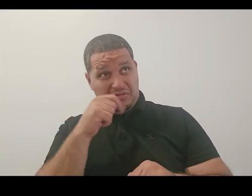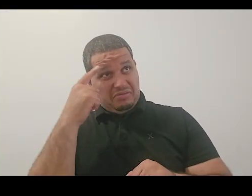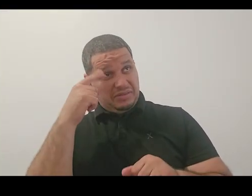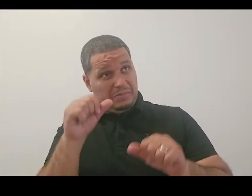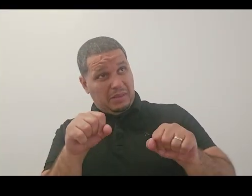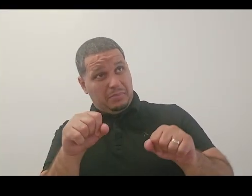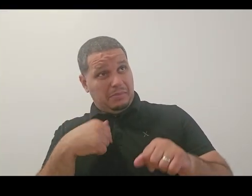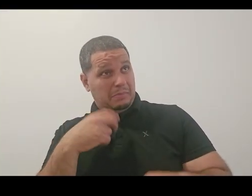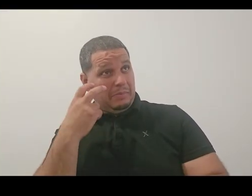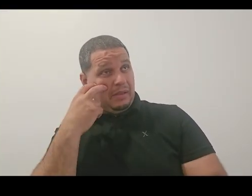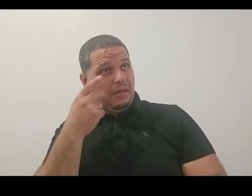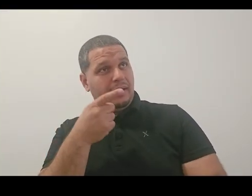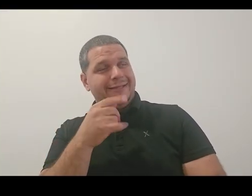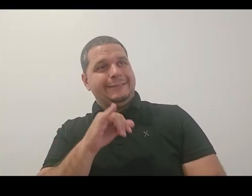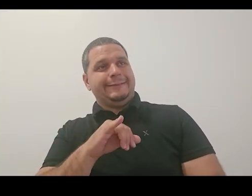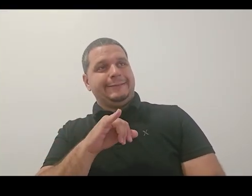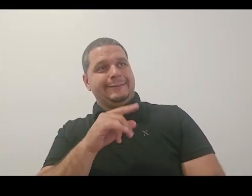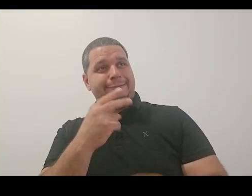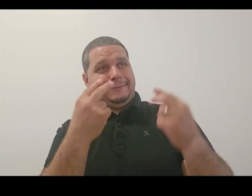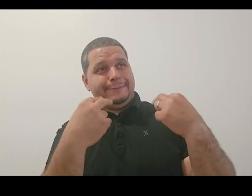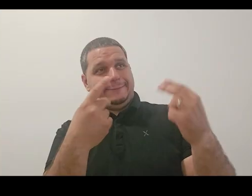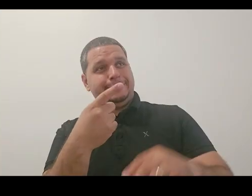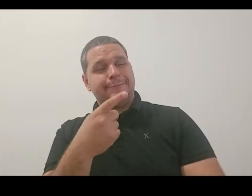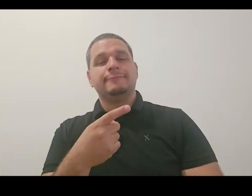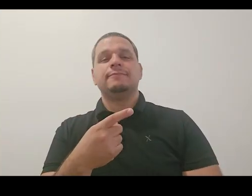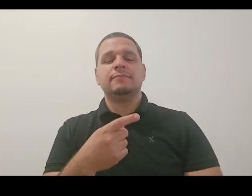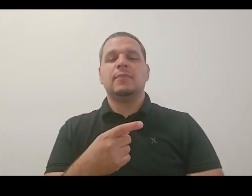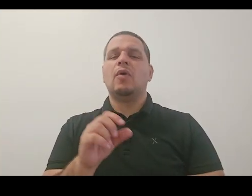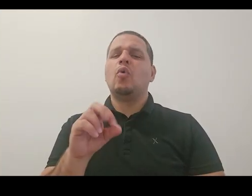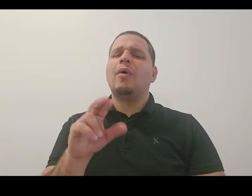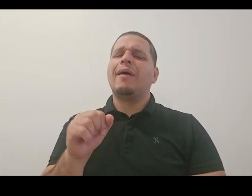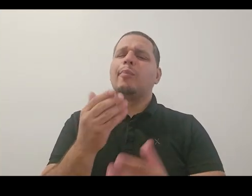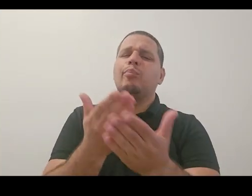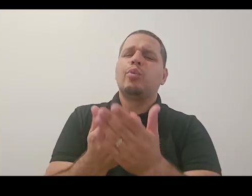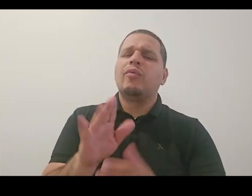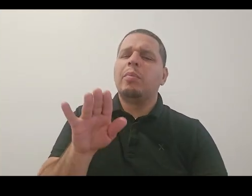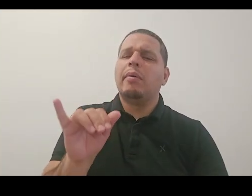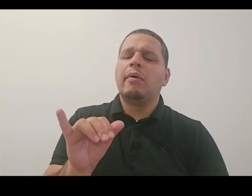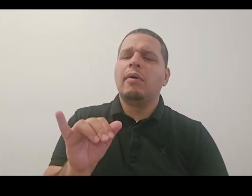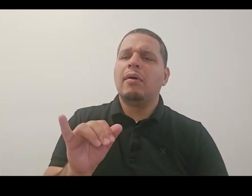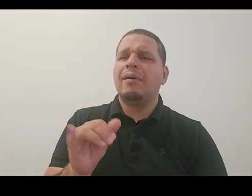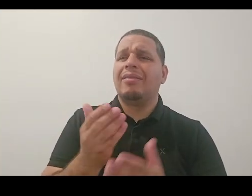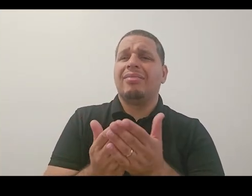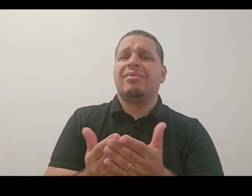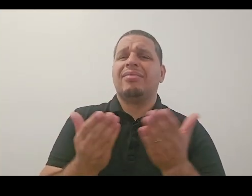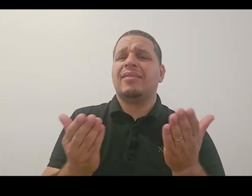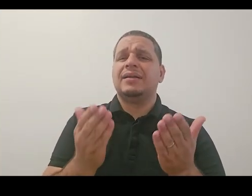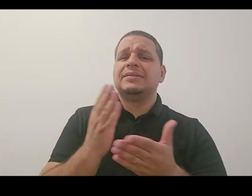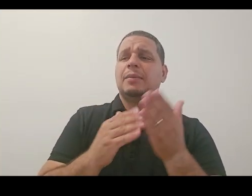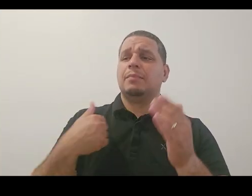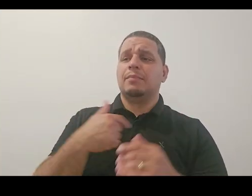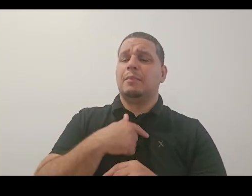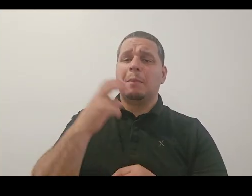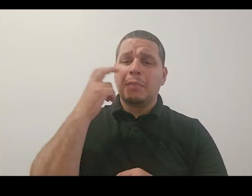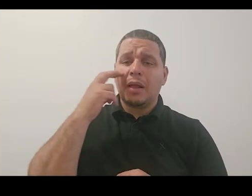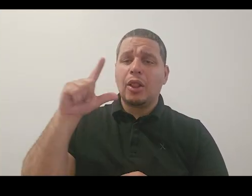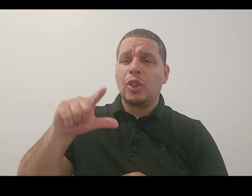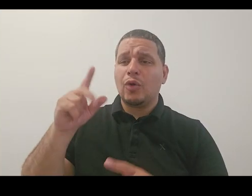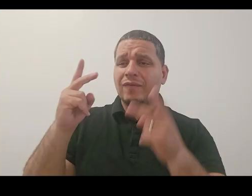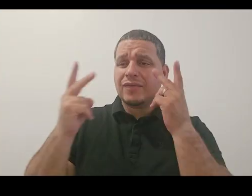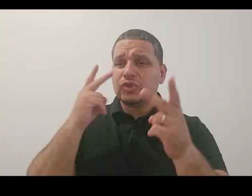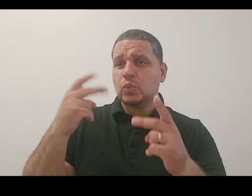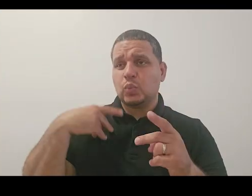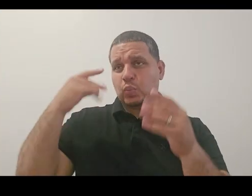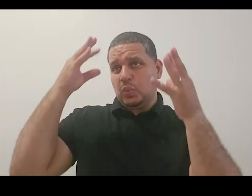possible." And it also can be proven by just things that some of us blind and low vision people may even think